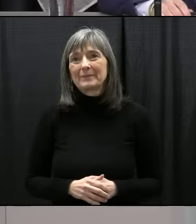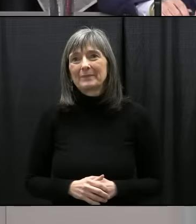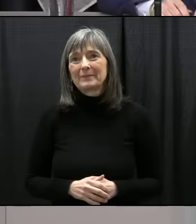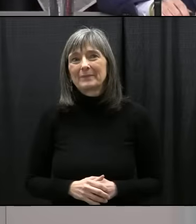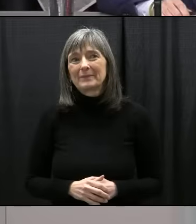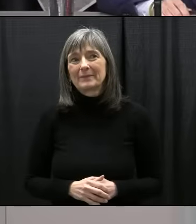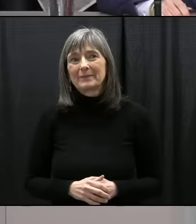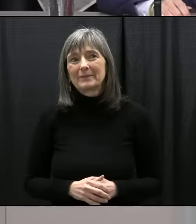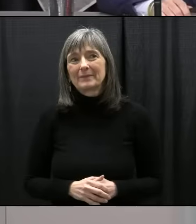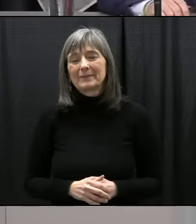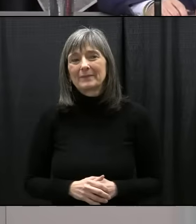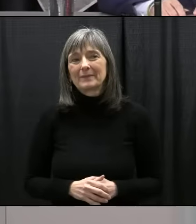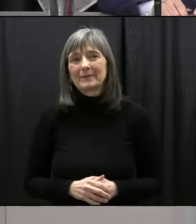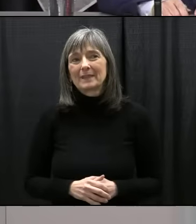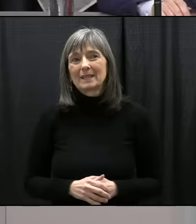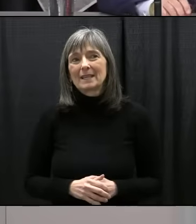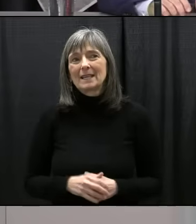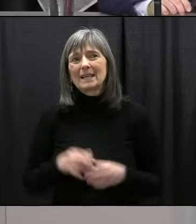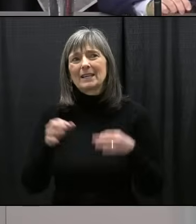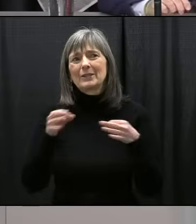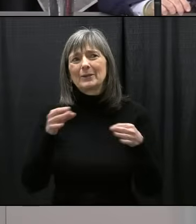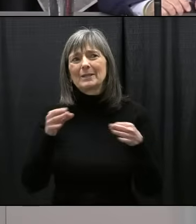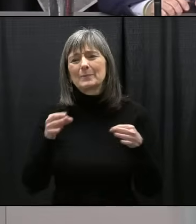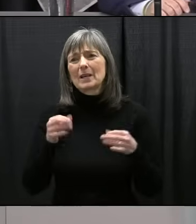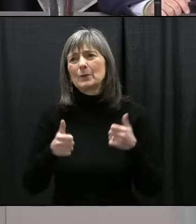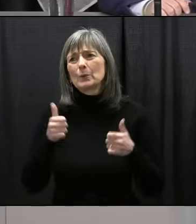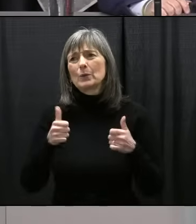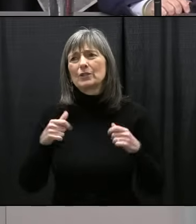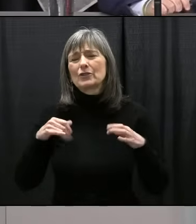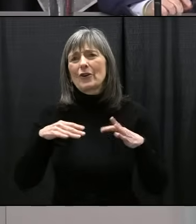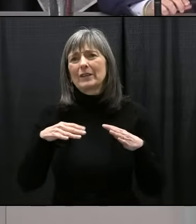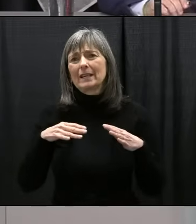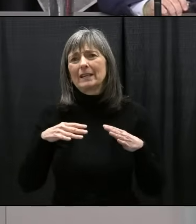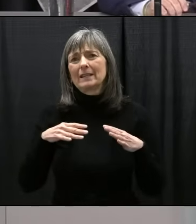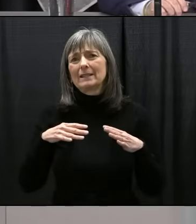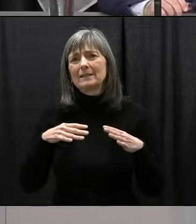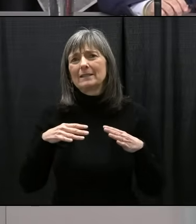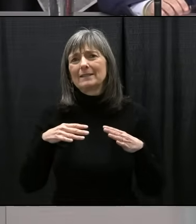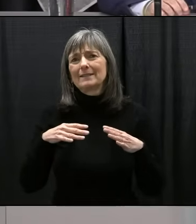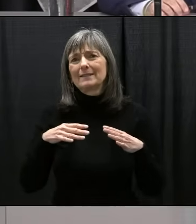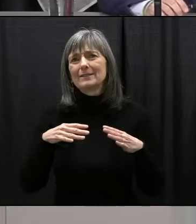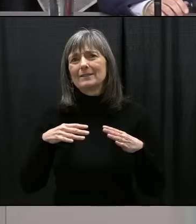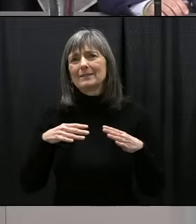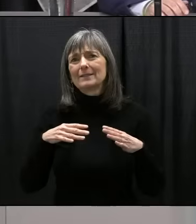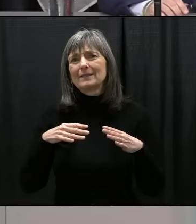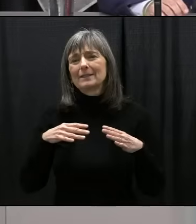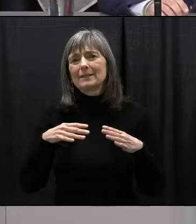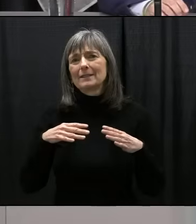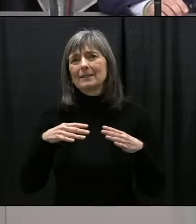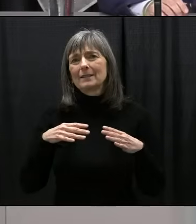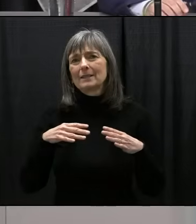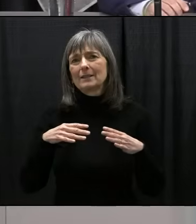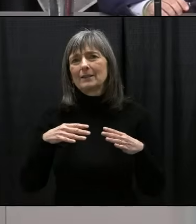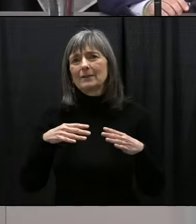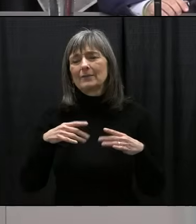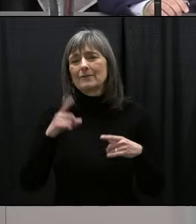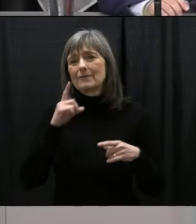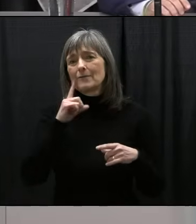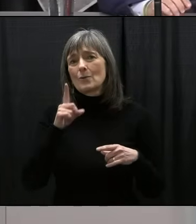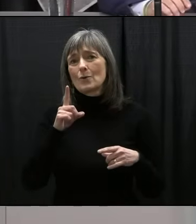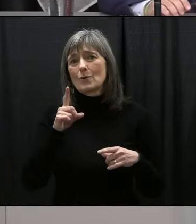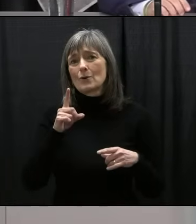Can you explain what holidays we can expect for shots over